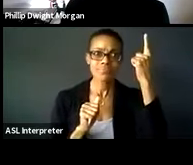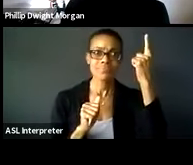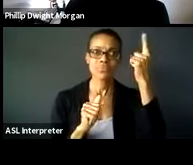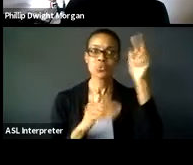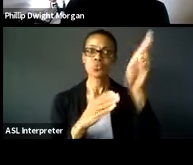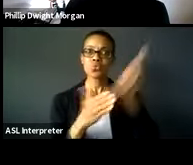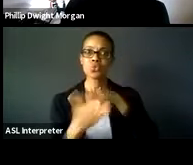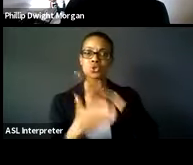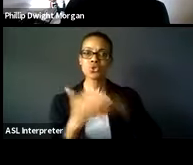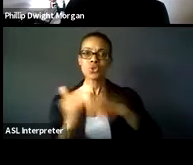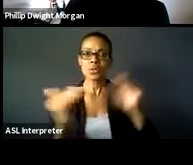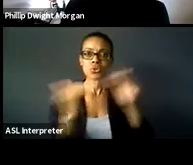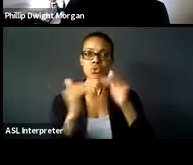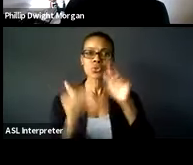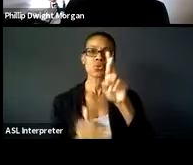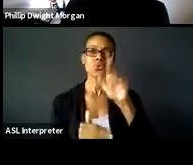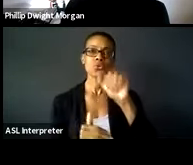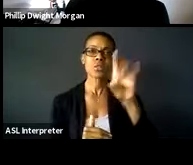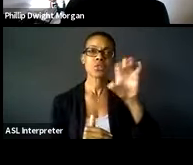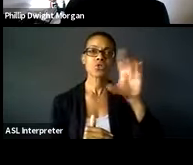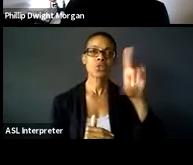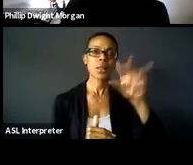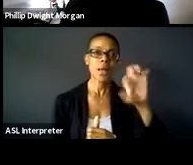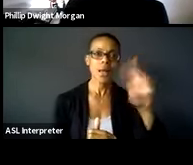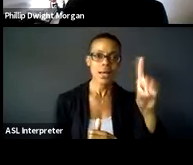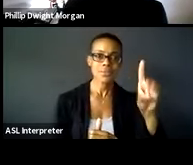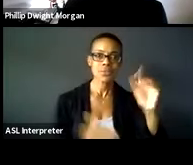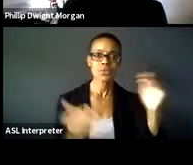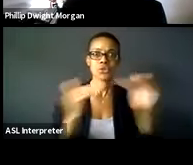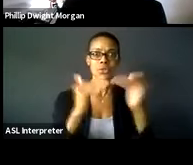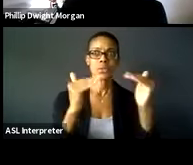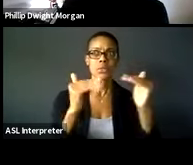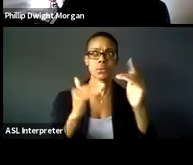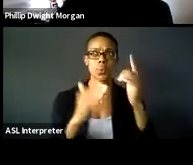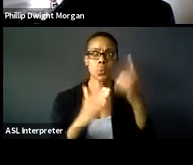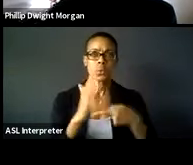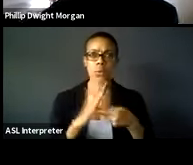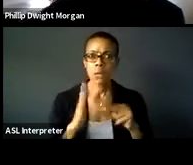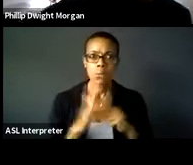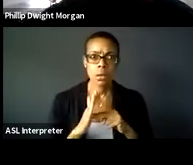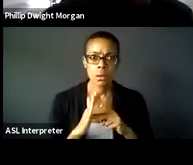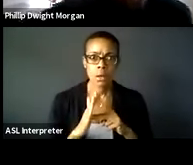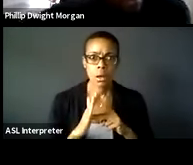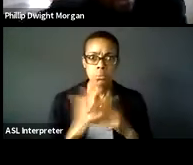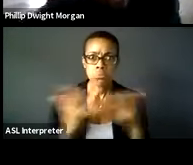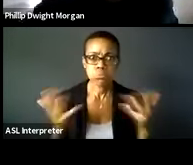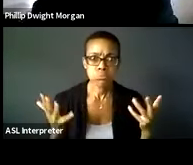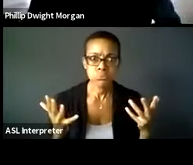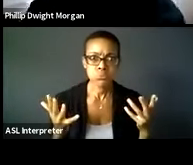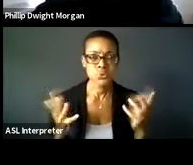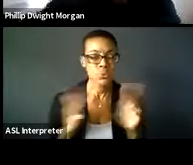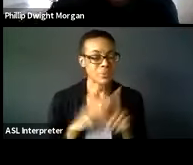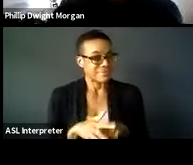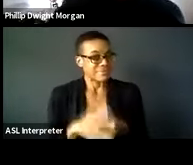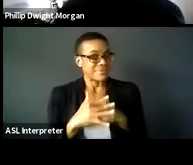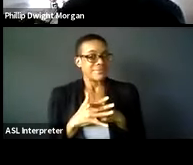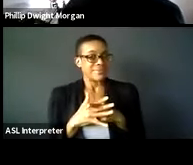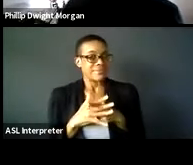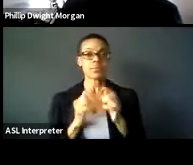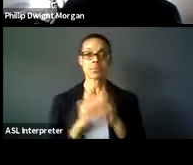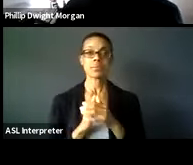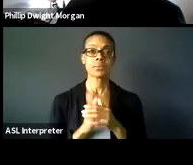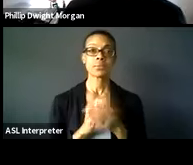We don't even have anti-racism programs built in our city, but we have achieved a lot. Last week,